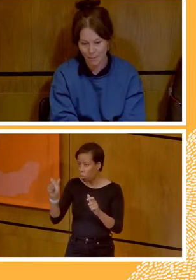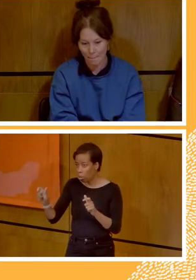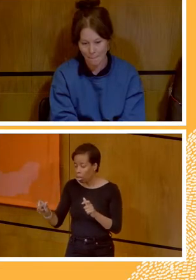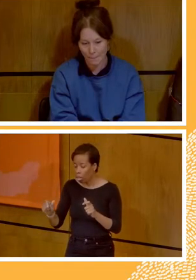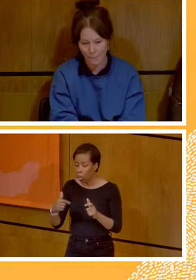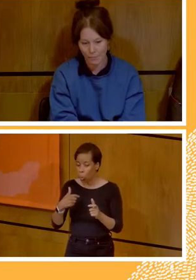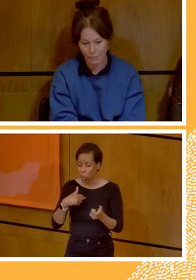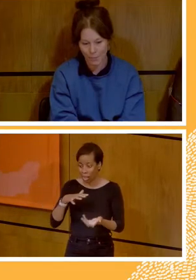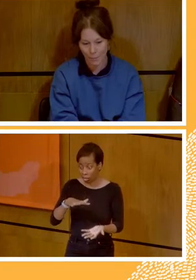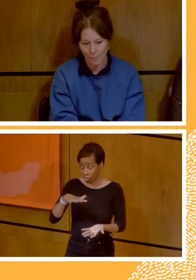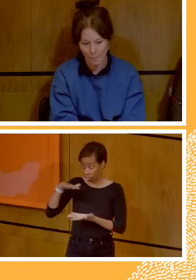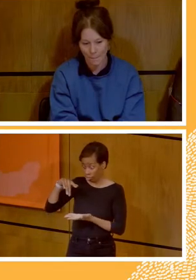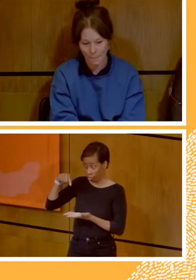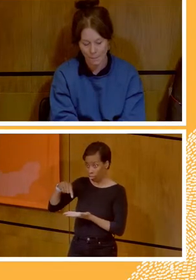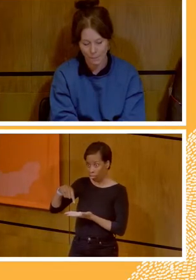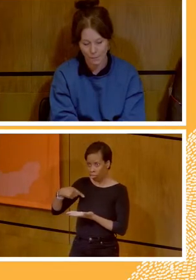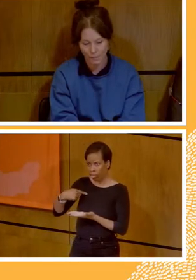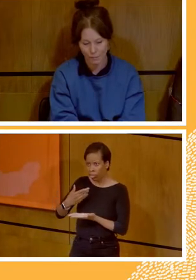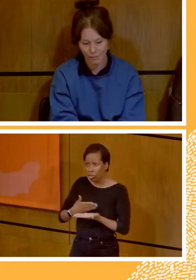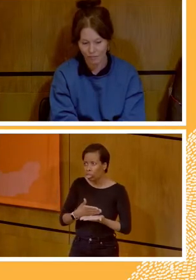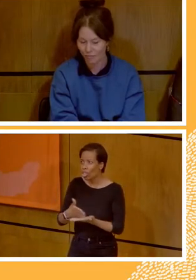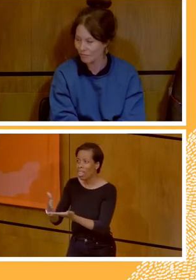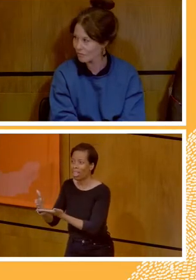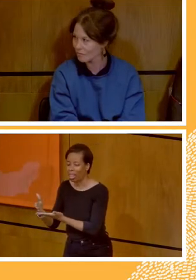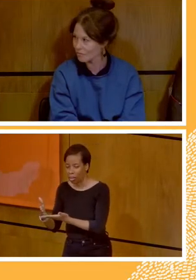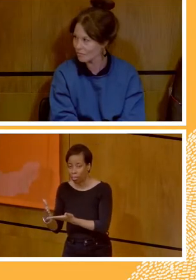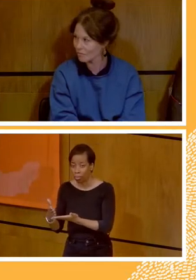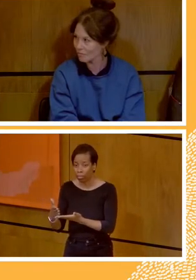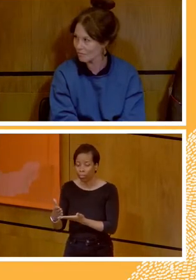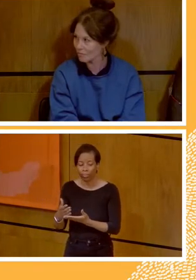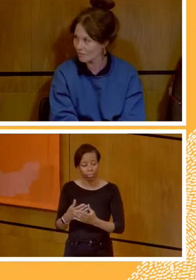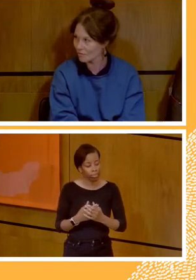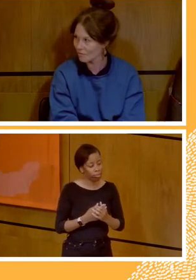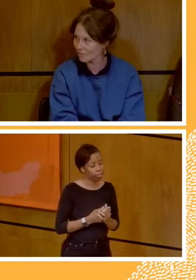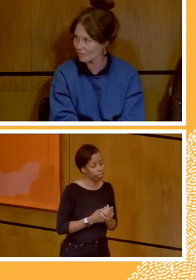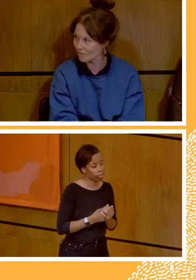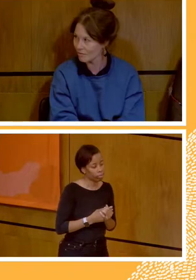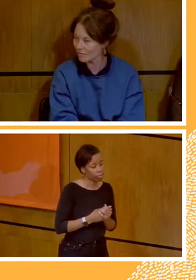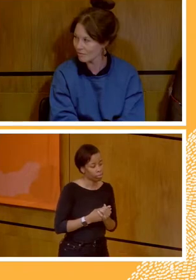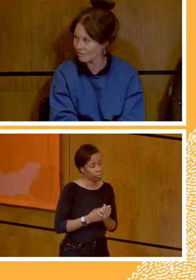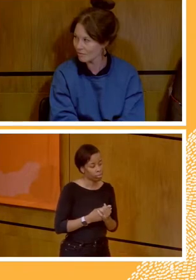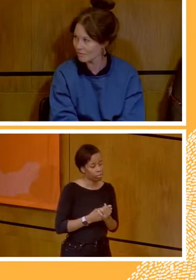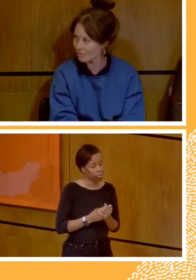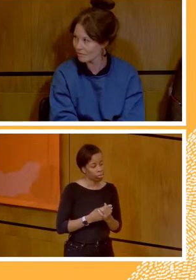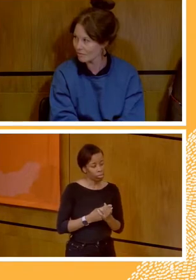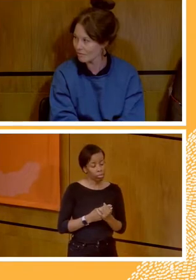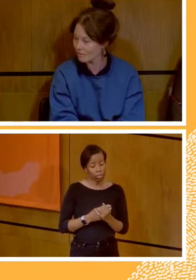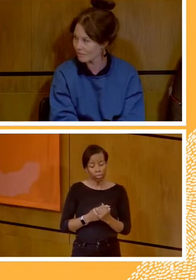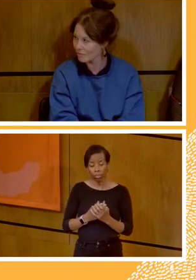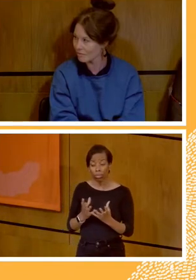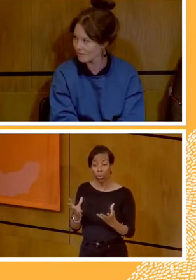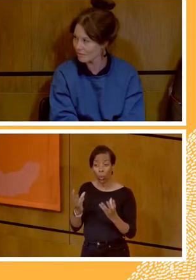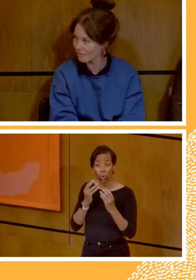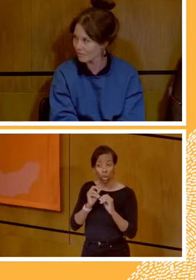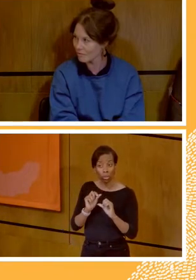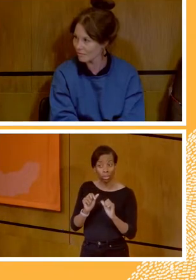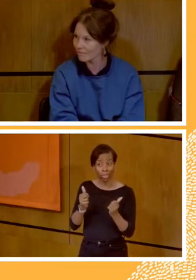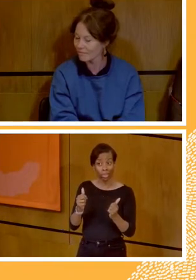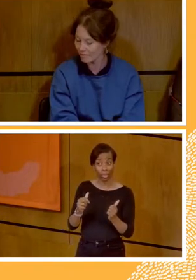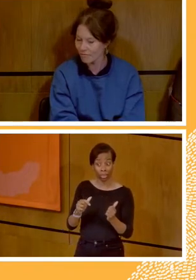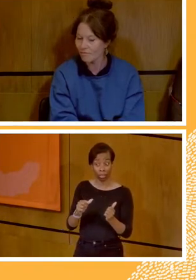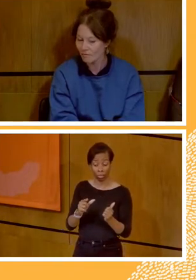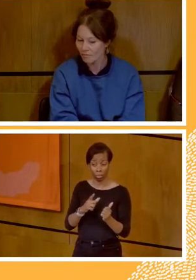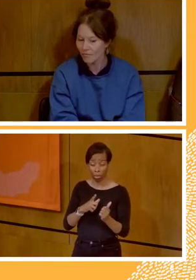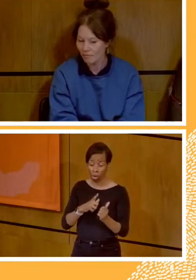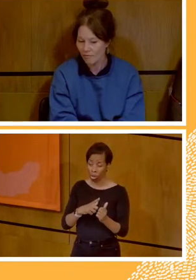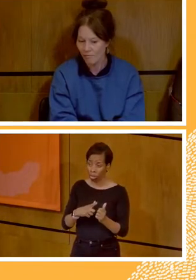think audio has a really unique capability, I think, of being both very light of foot